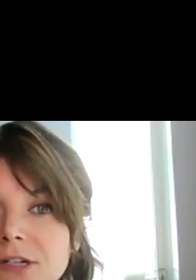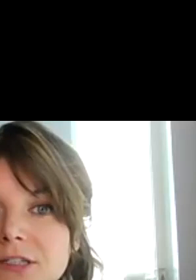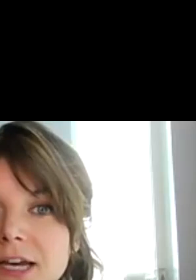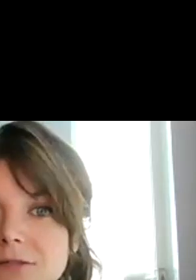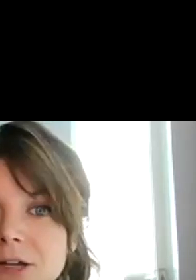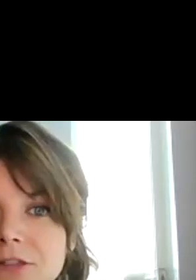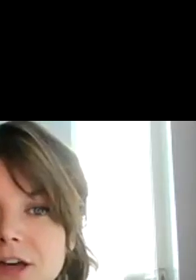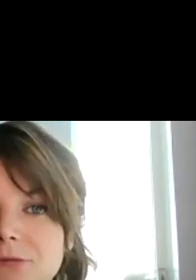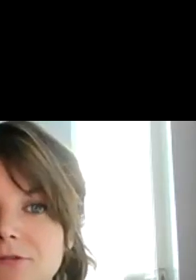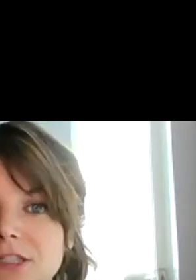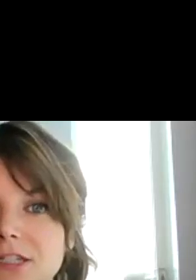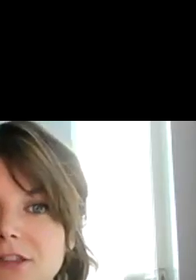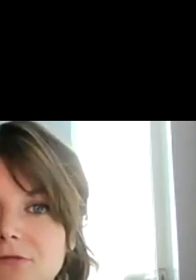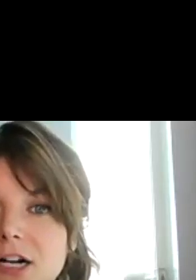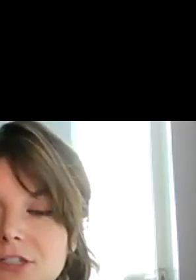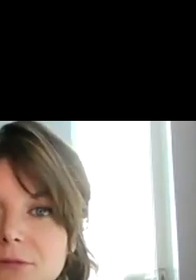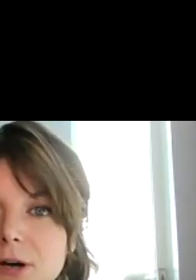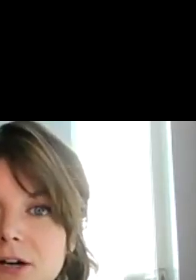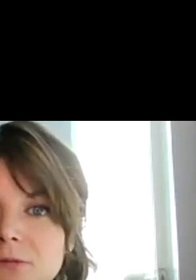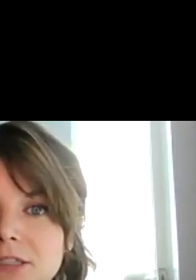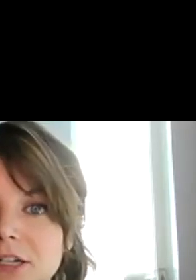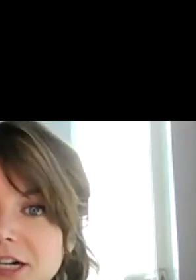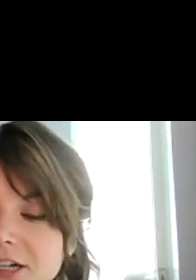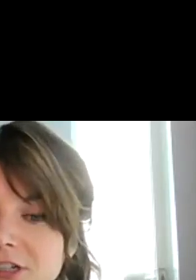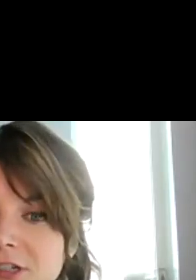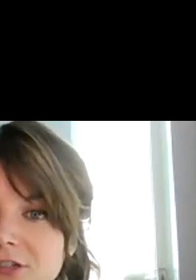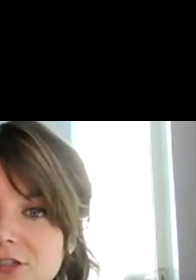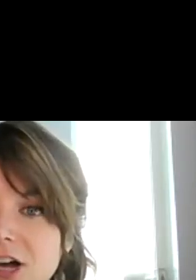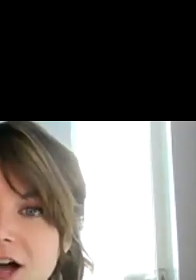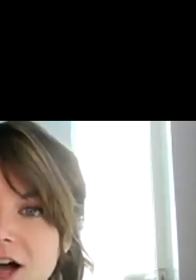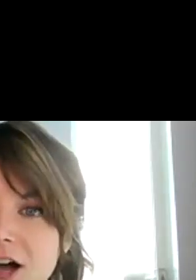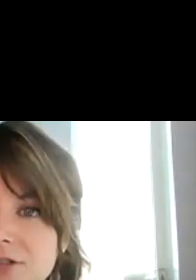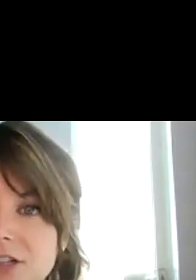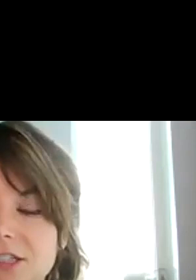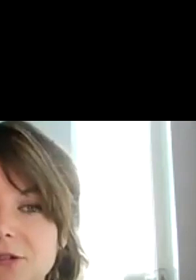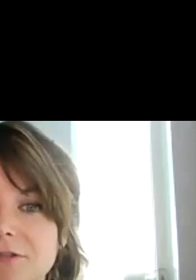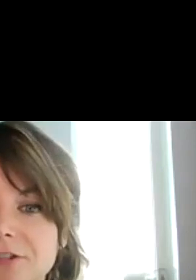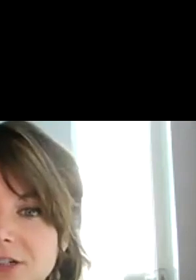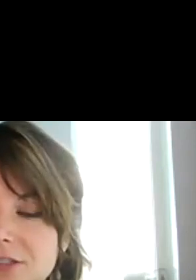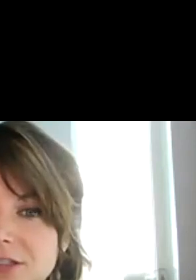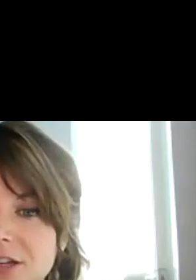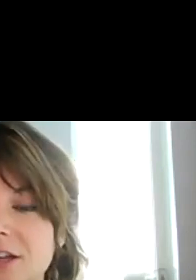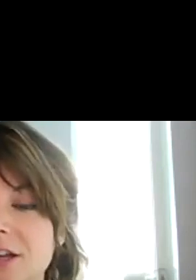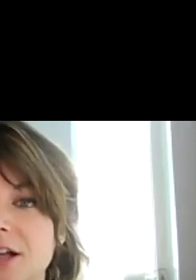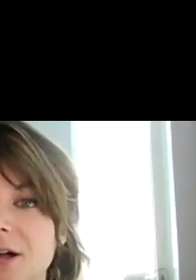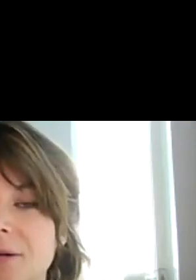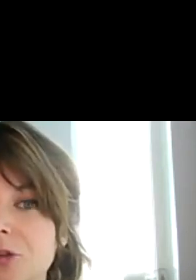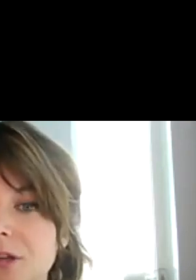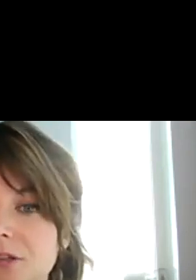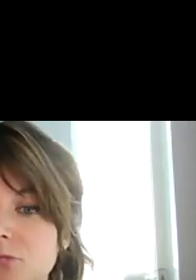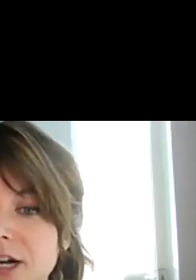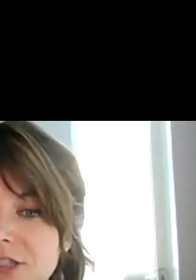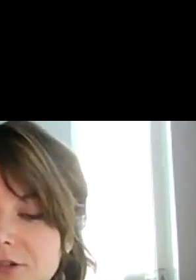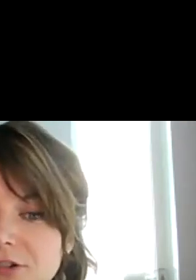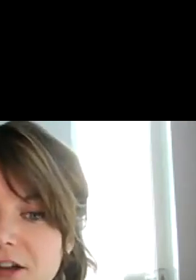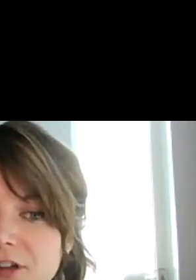you'll join us next month as we visit the Roger Brown Study Collection in Chicago on July 21st. You